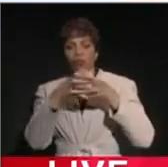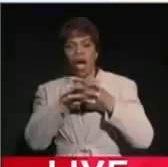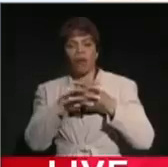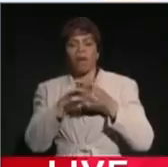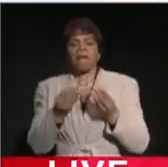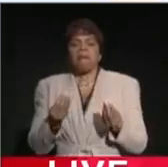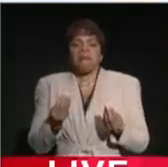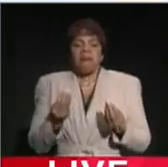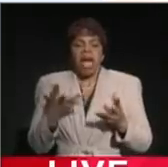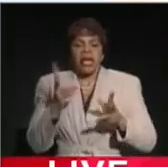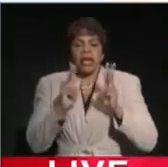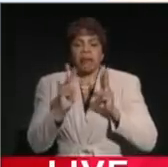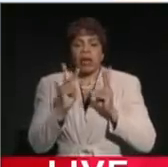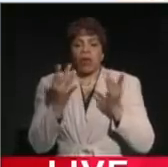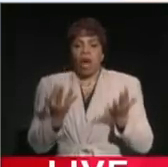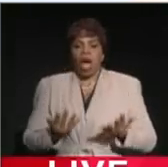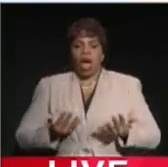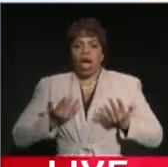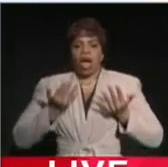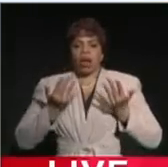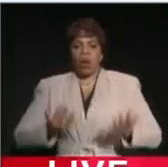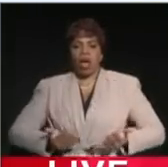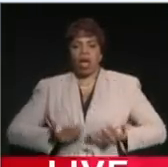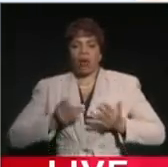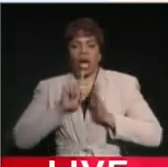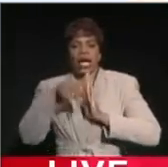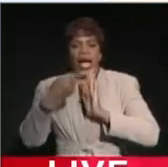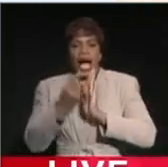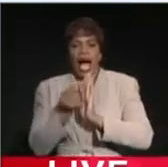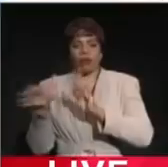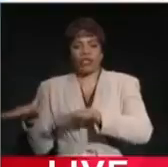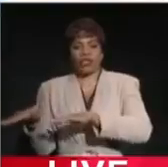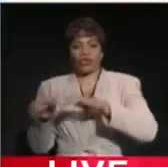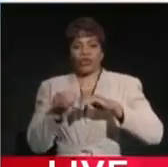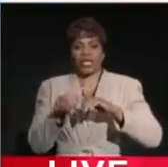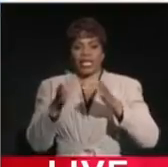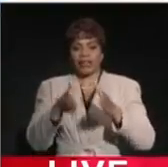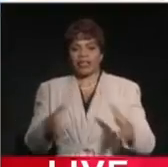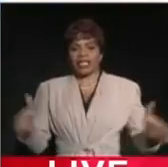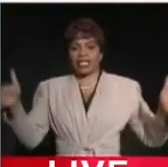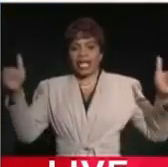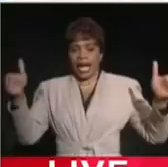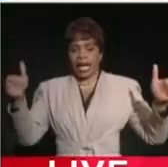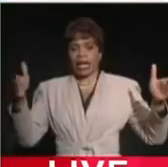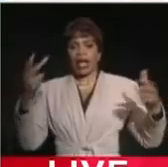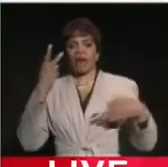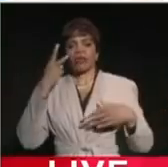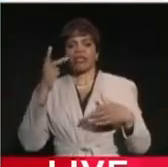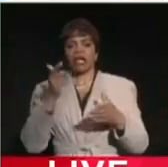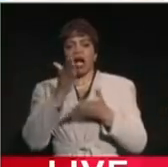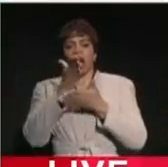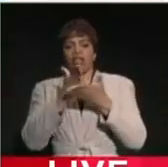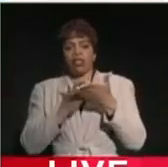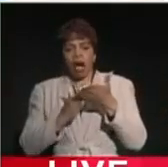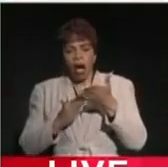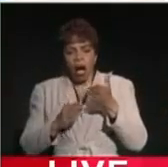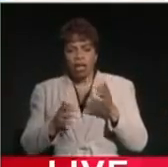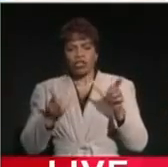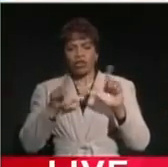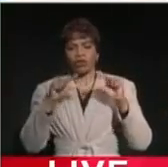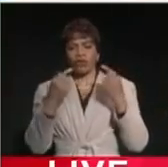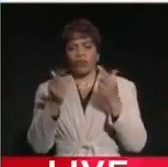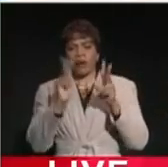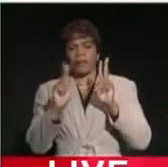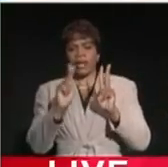hours to leave the stadium. We saw a large portion of the New Jersey Transit fleet left in the rain